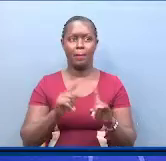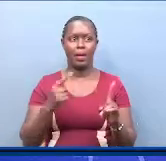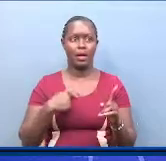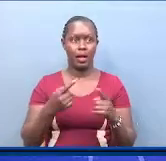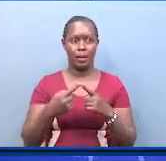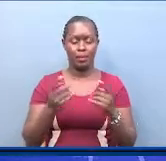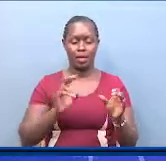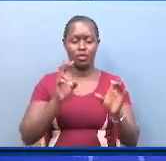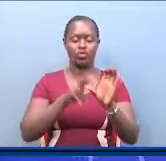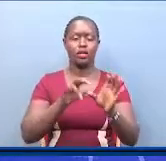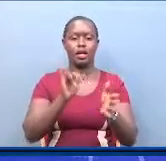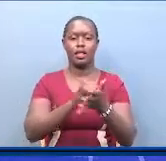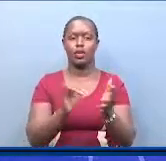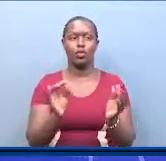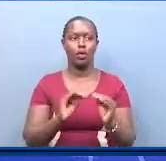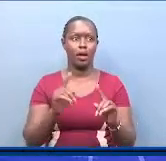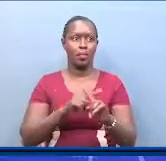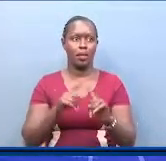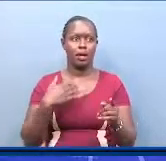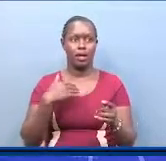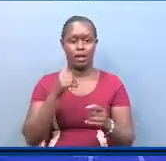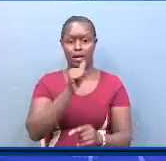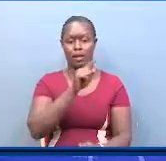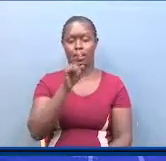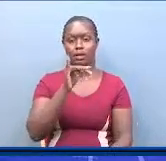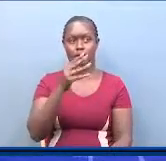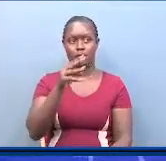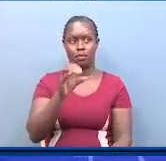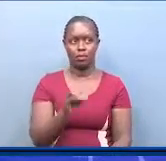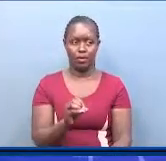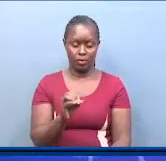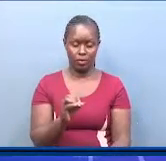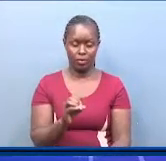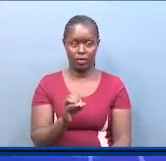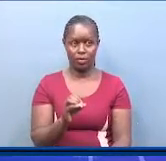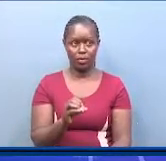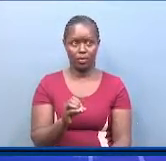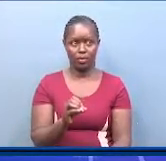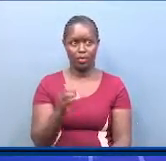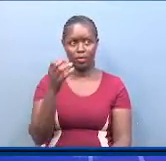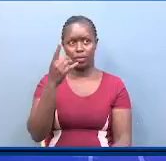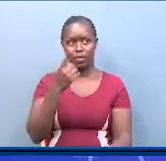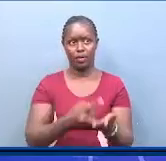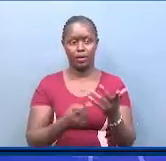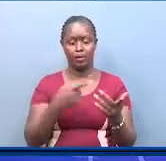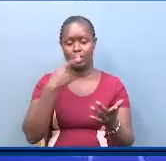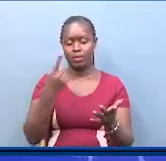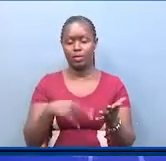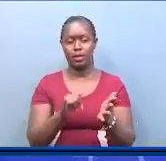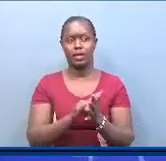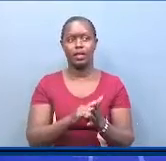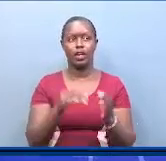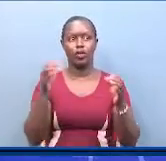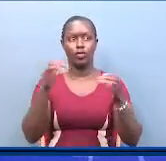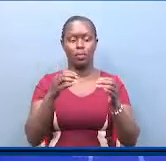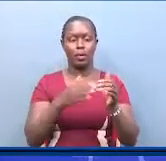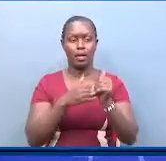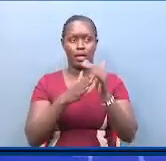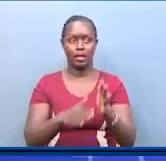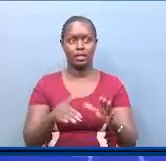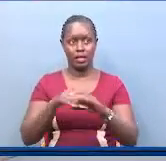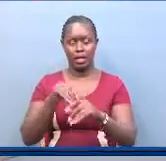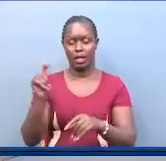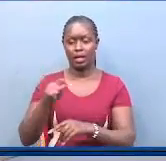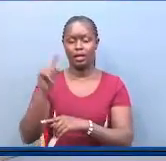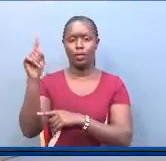subscribe to that. I'm actually in Azimio. I'm more Azimio than anybody else. You know, so what I'm saying... Your party leader is in Kenya Kwanza. My party